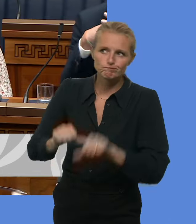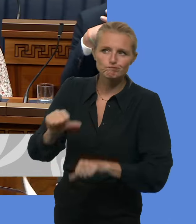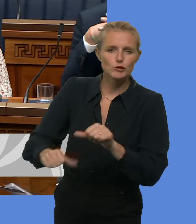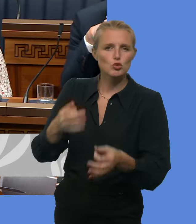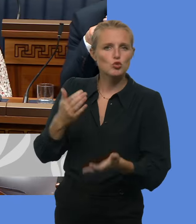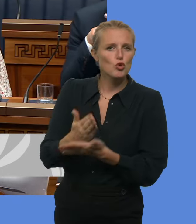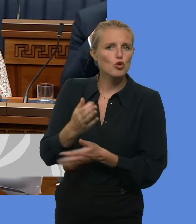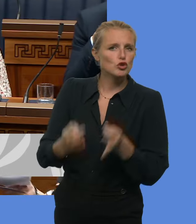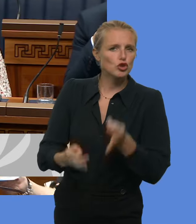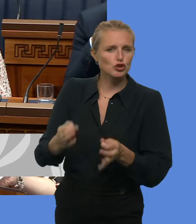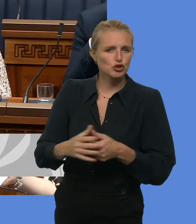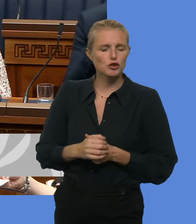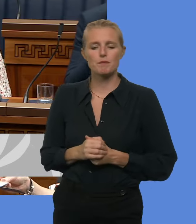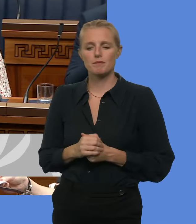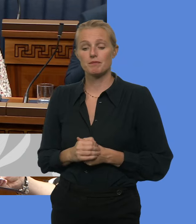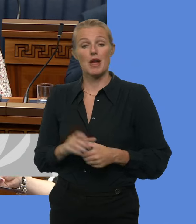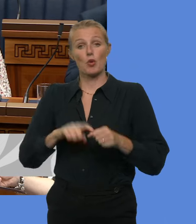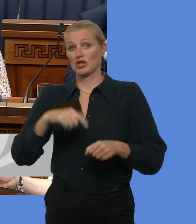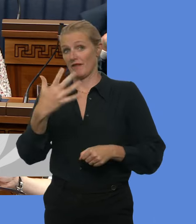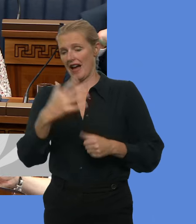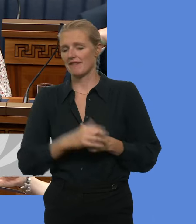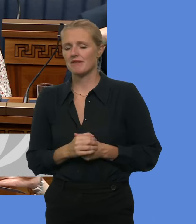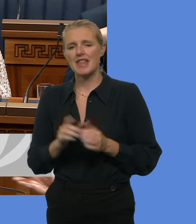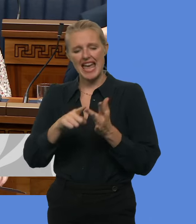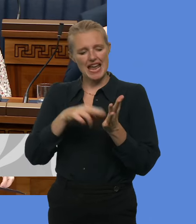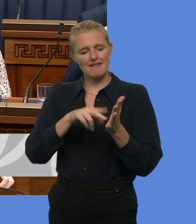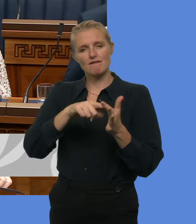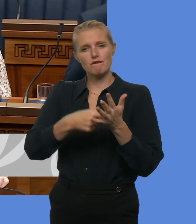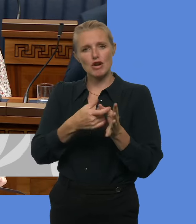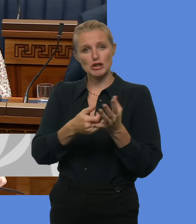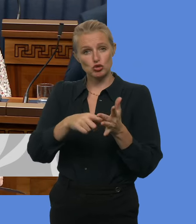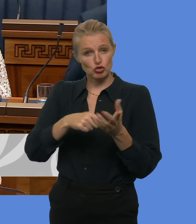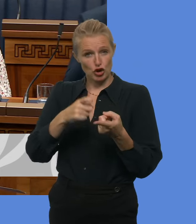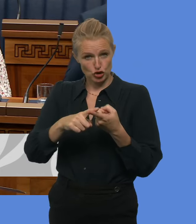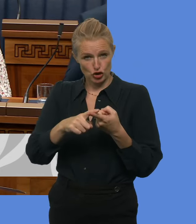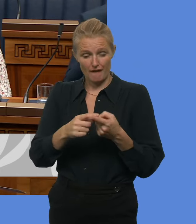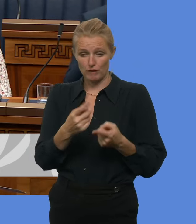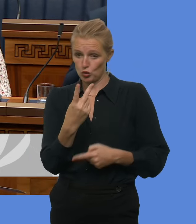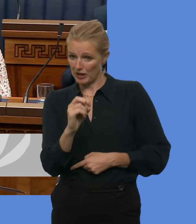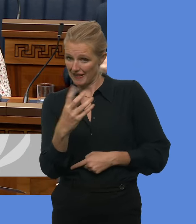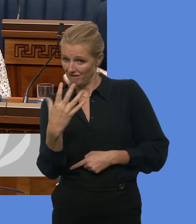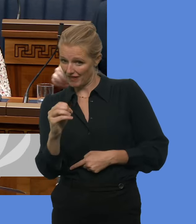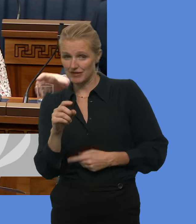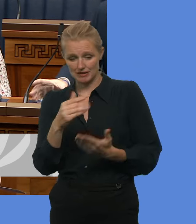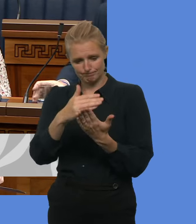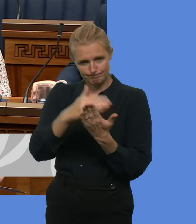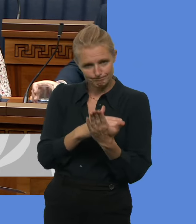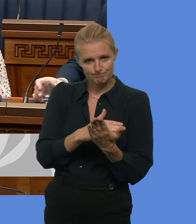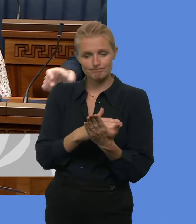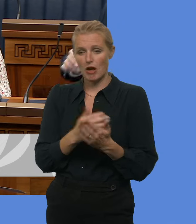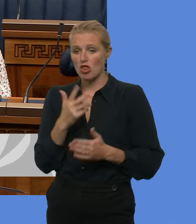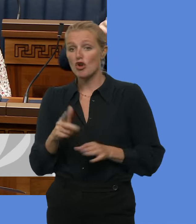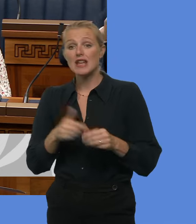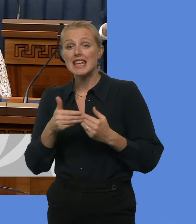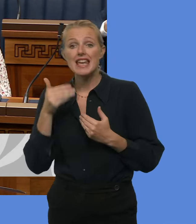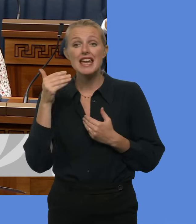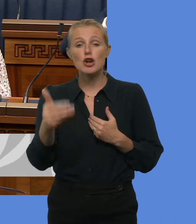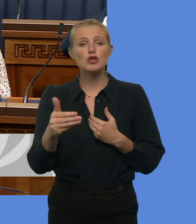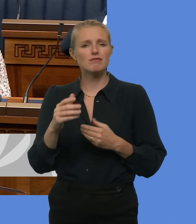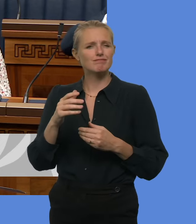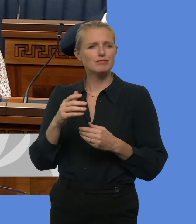Speaker. Infrastructure 2050 sets out the strategy for investment in infrastructure for the next 30 years to stabilise, deliver